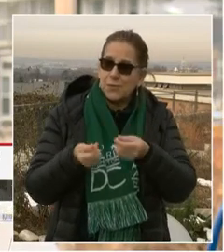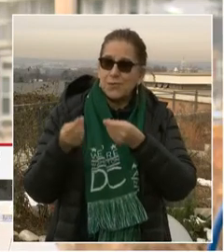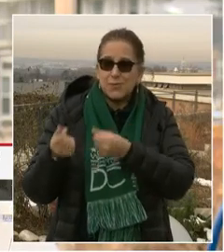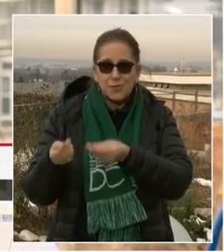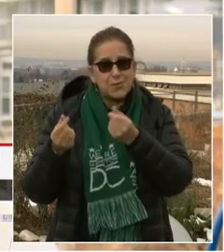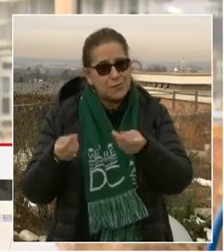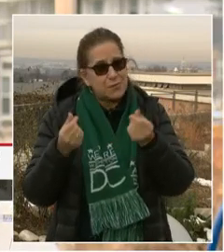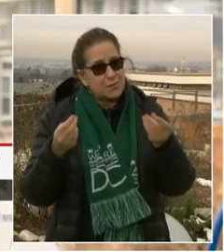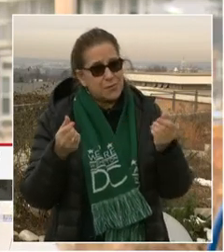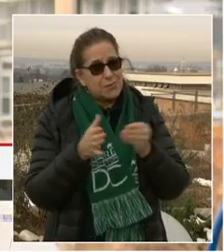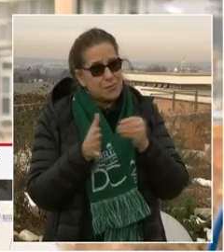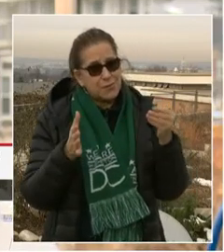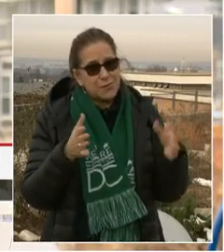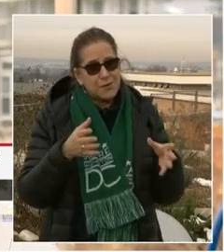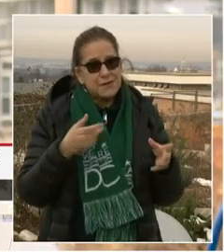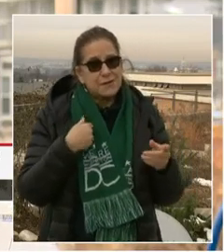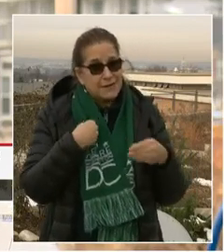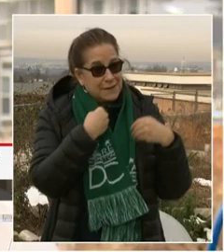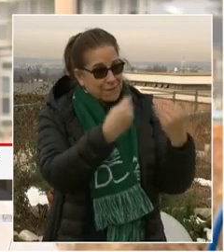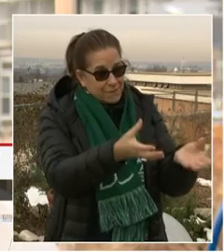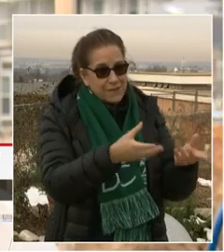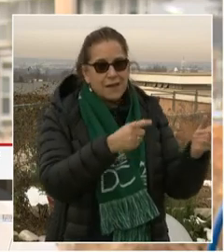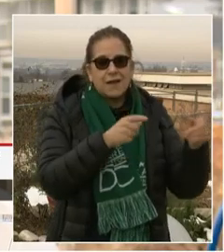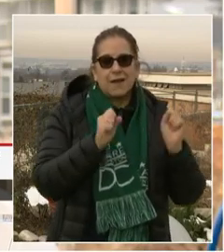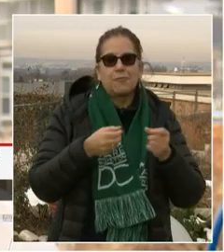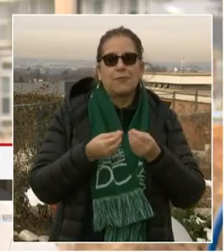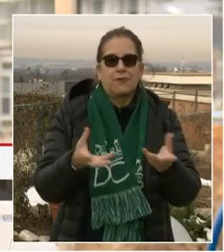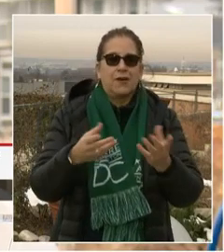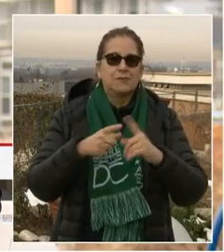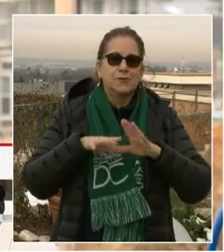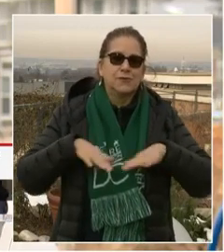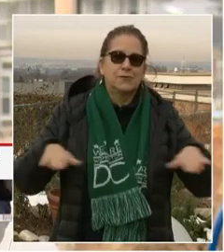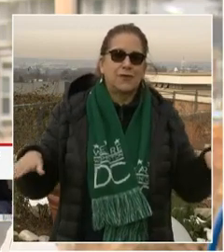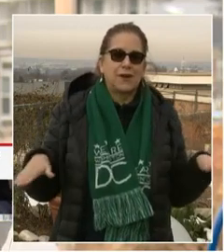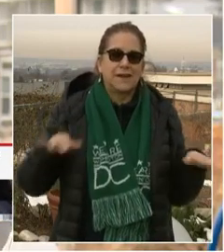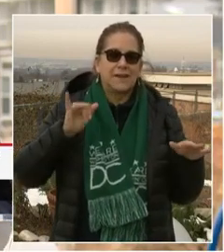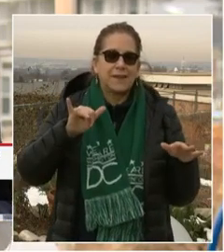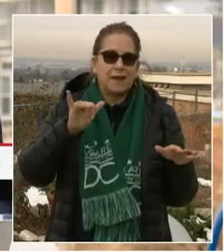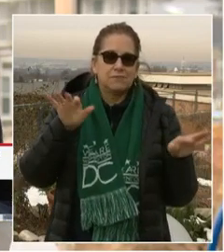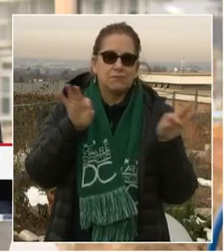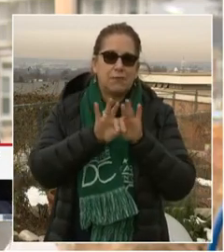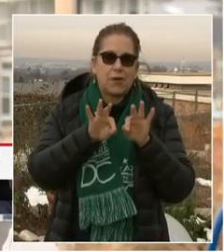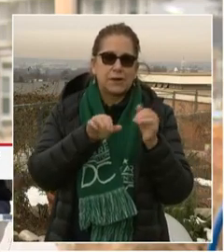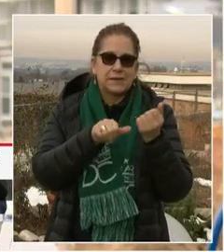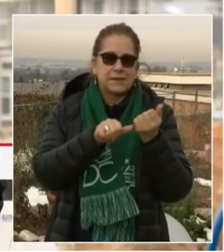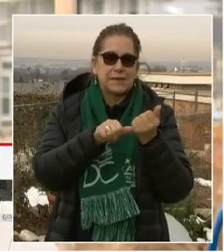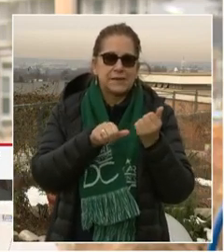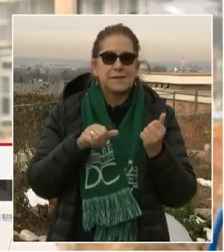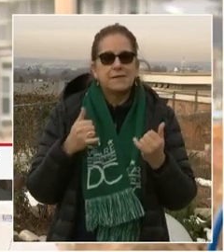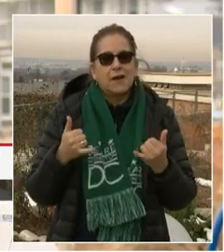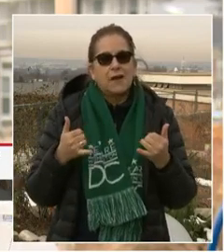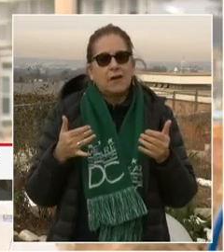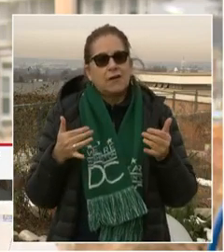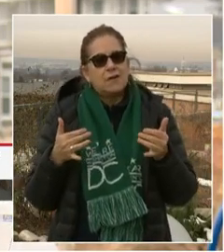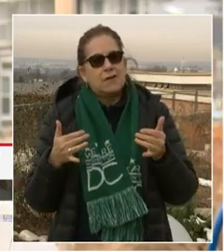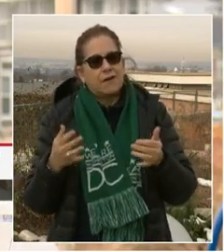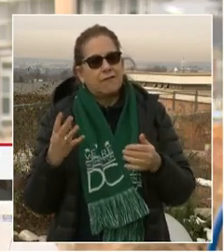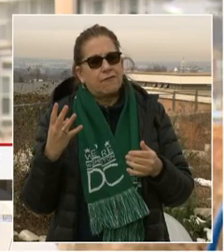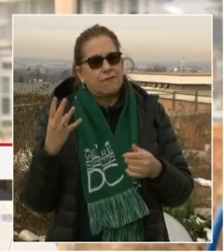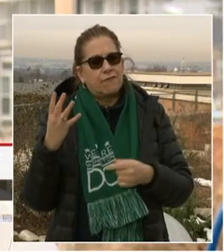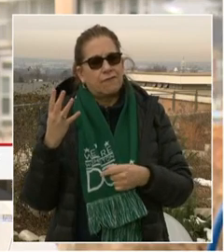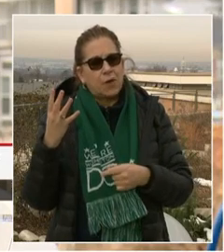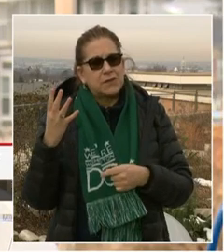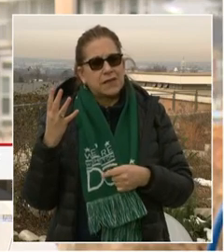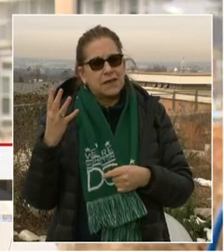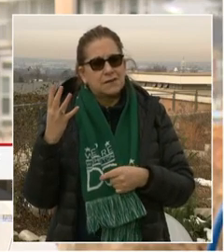cash assistance. In 4 days, we all know that we celebrate the life of Dr. Martin Luther King and